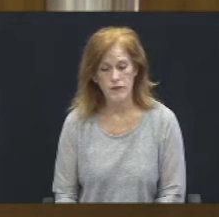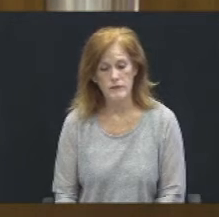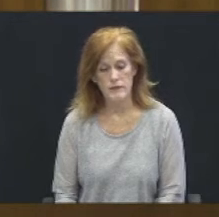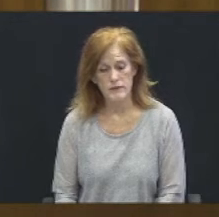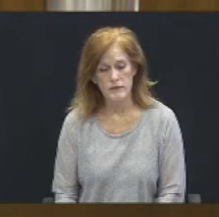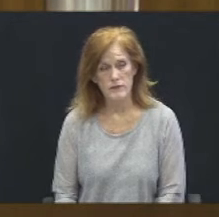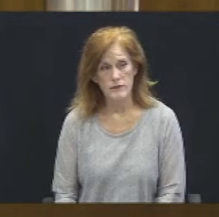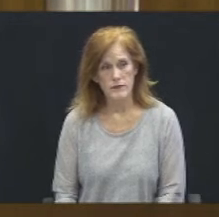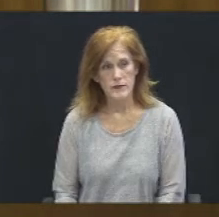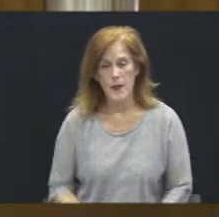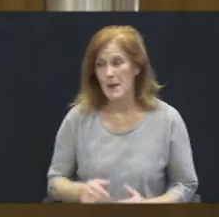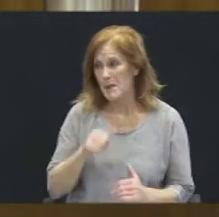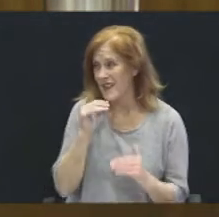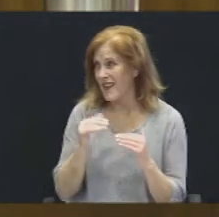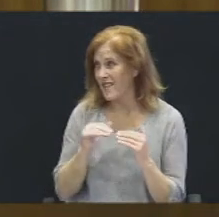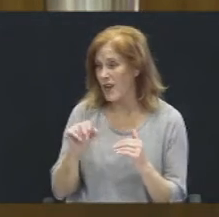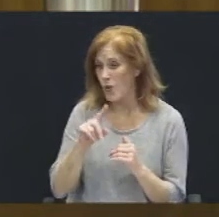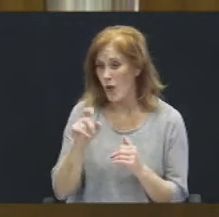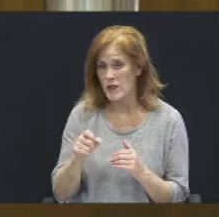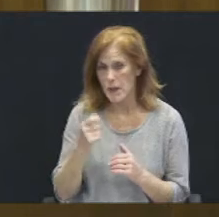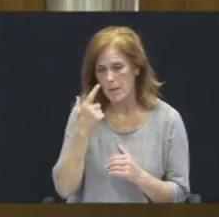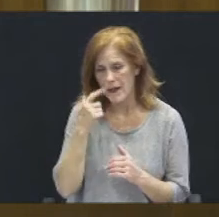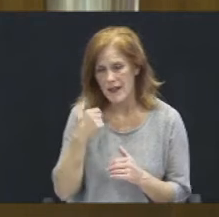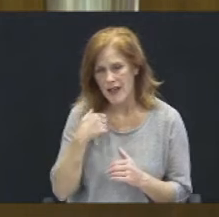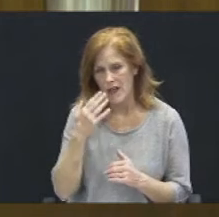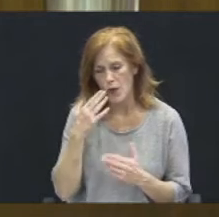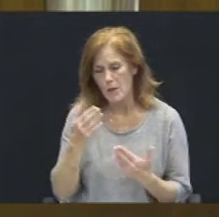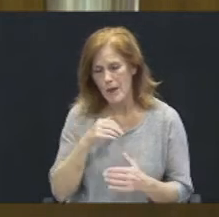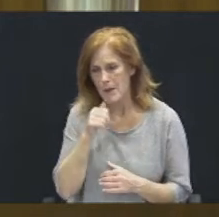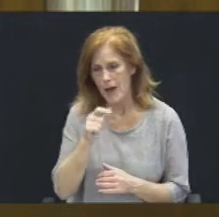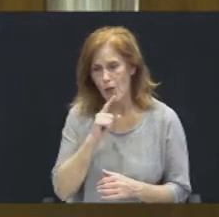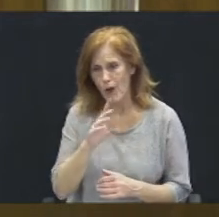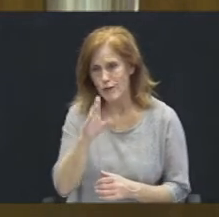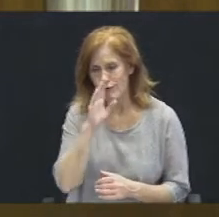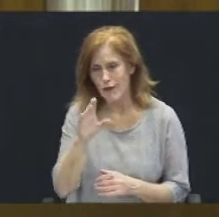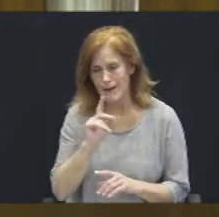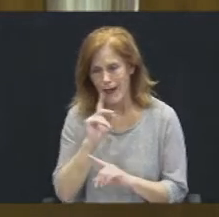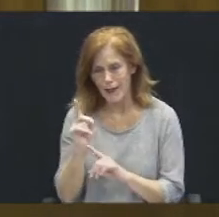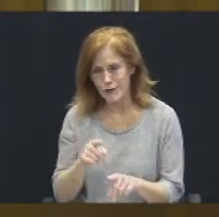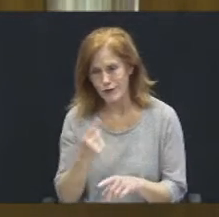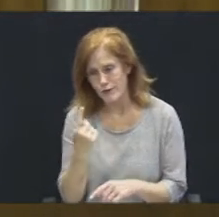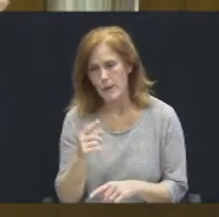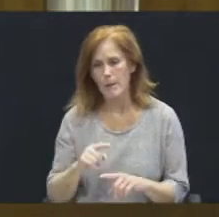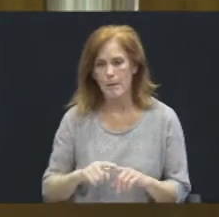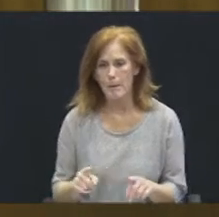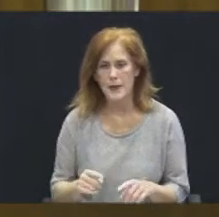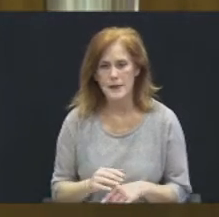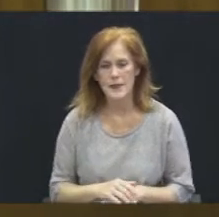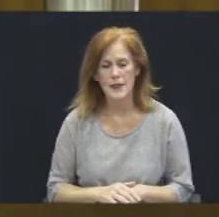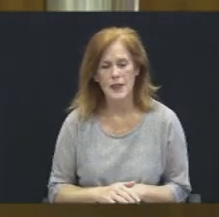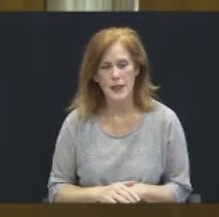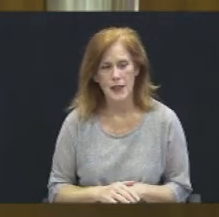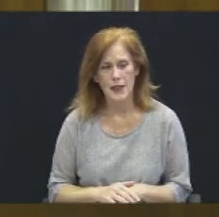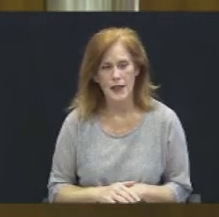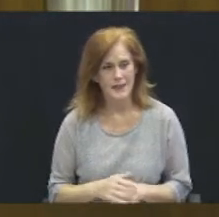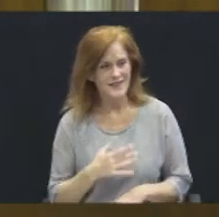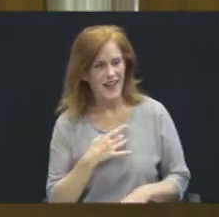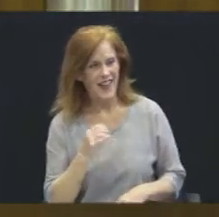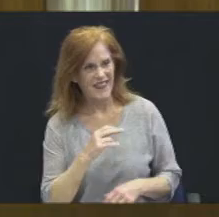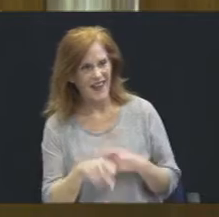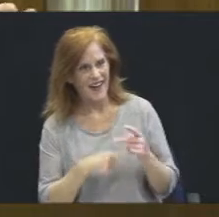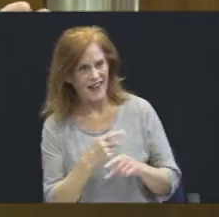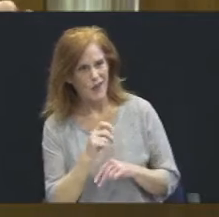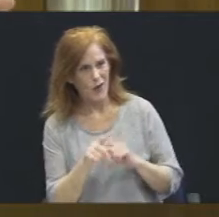this might be an unfair question in the sense that there's not one straight or direct answer, so maybe it's a multi-tiered, but. I like those